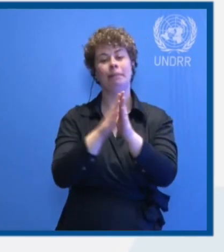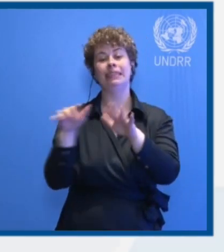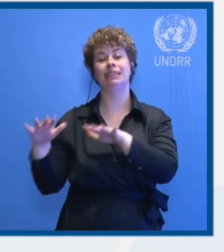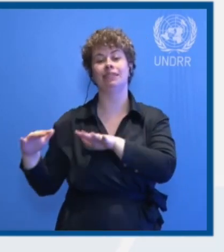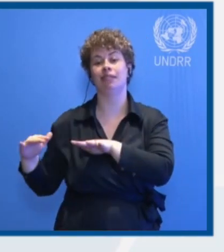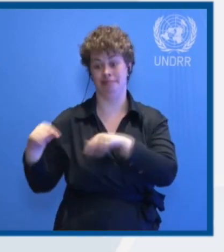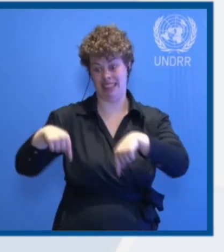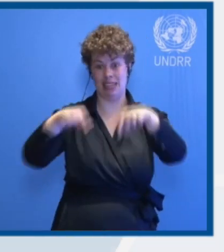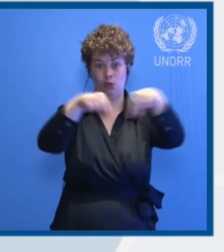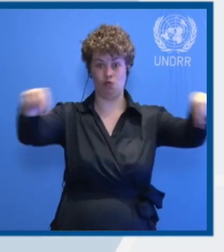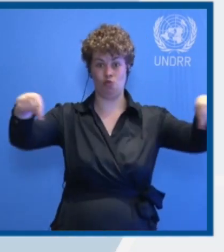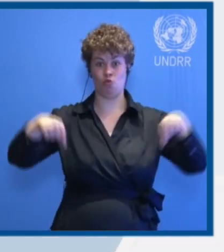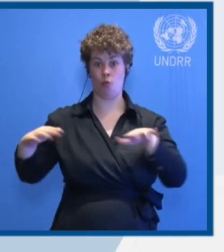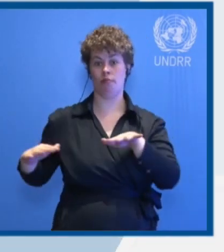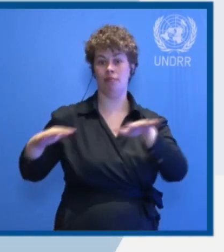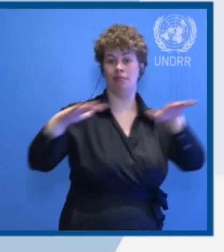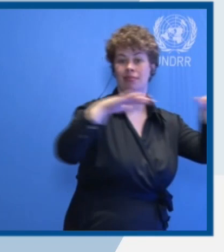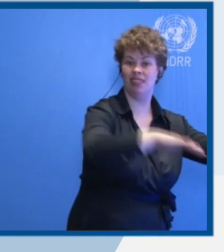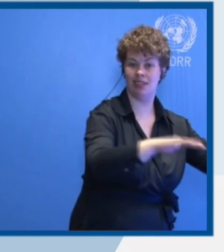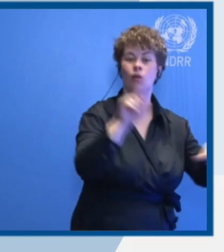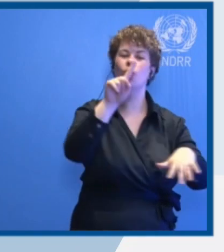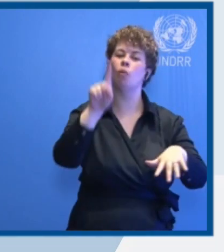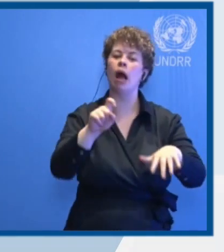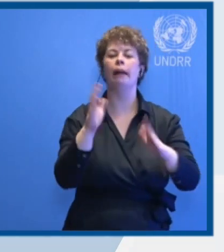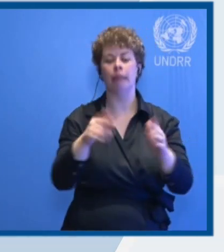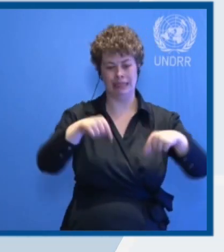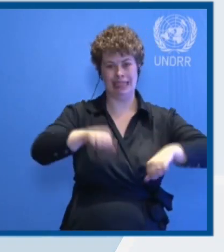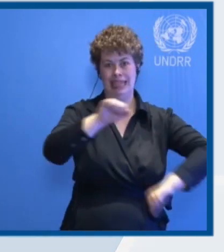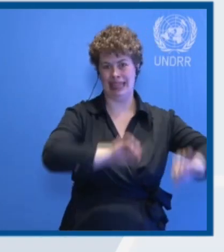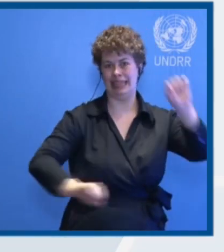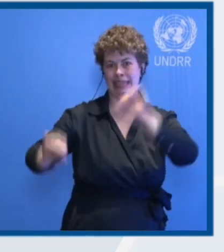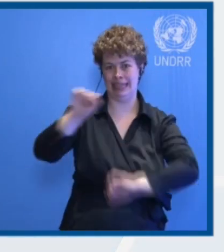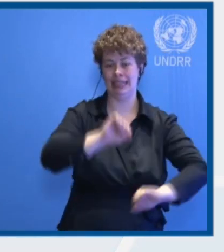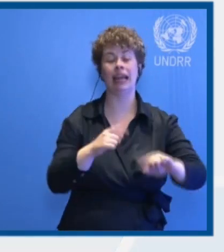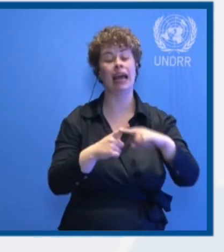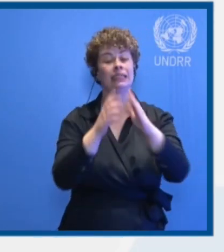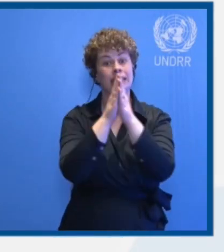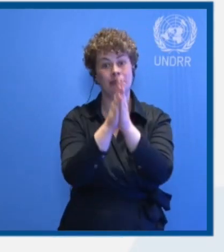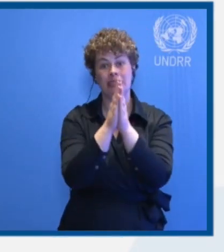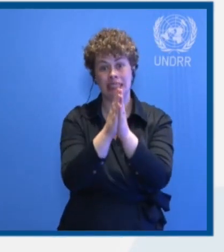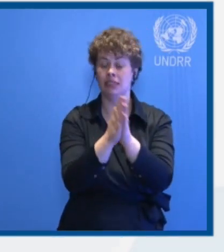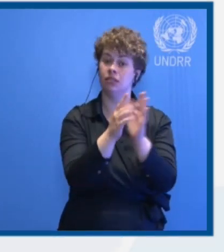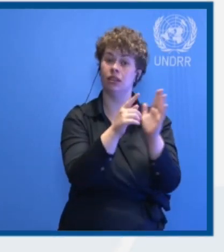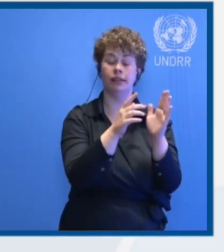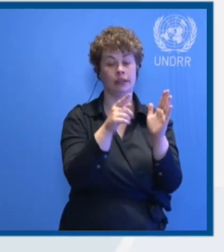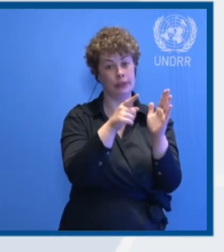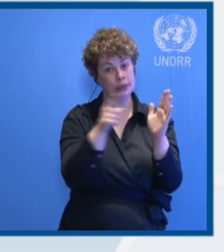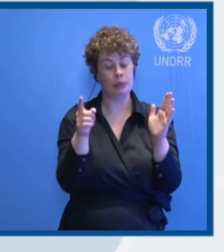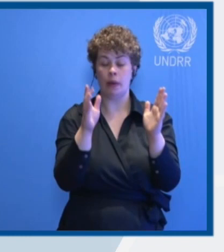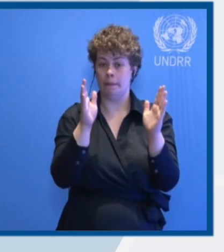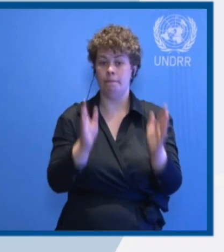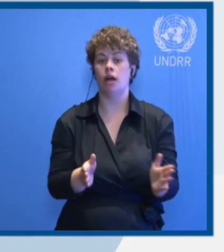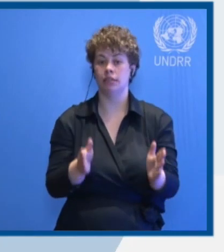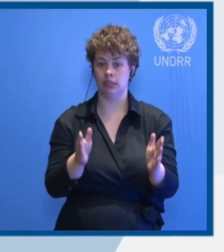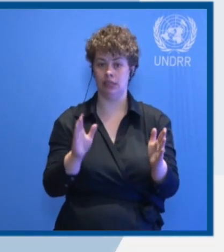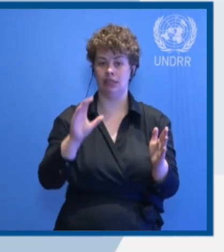and cleaned for the next session. And also, let's follow in line with the COVID-19 regulations. Please check on your